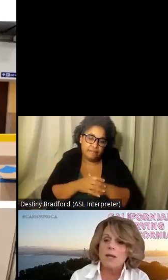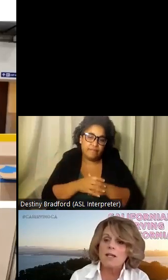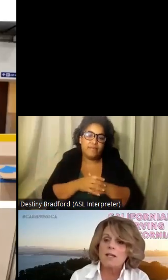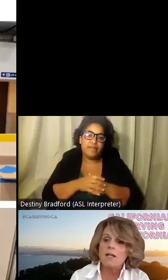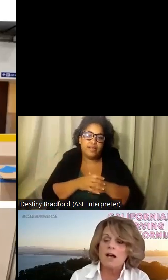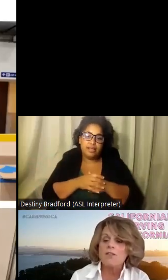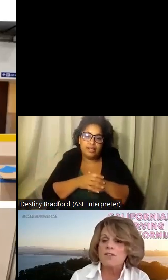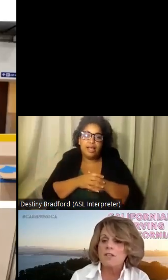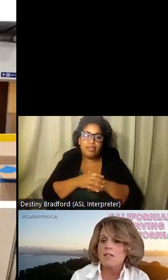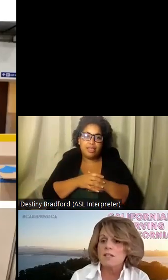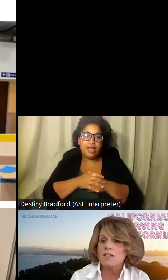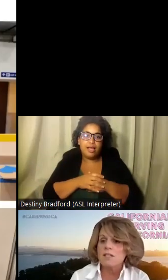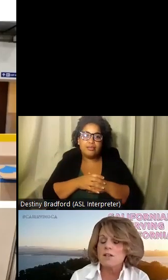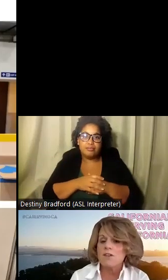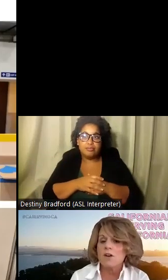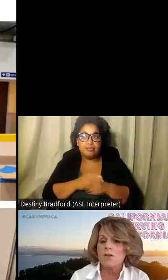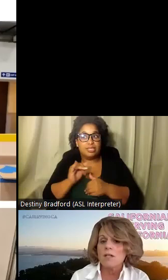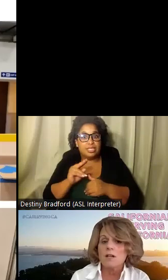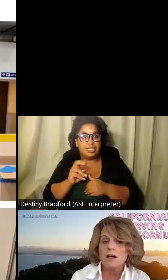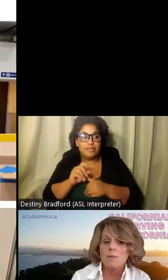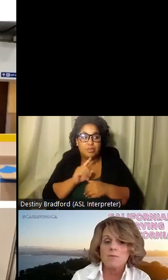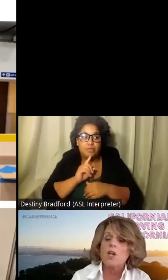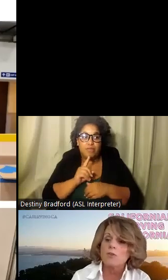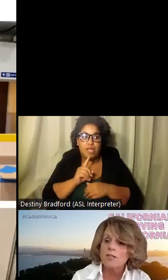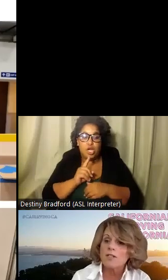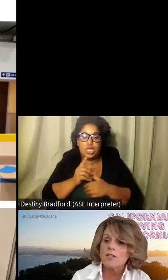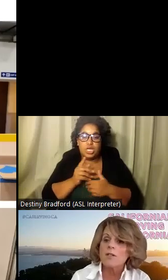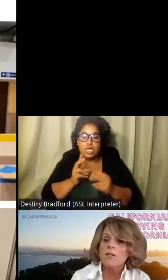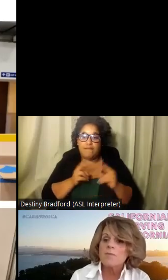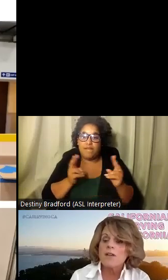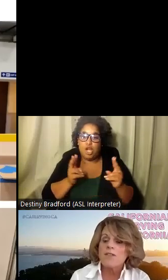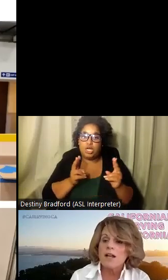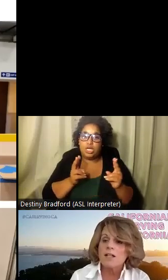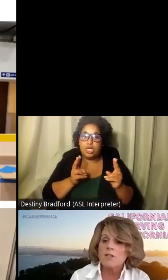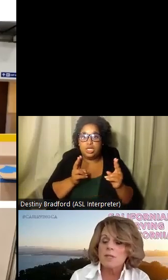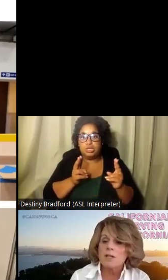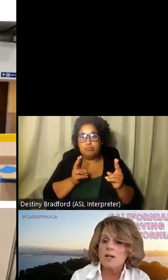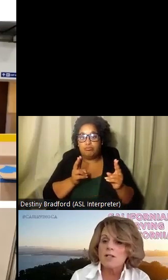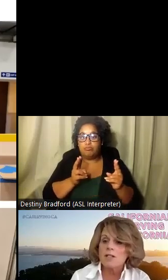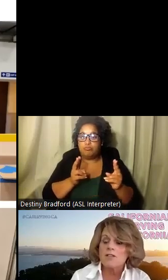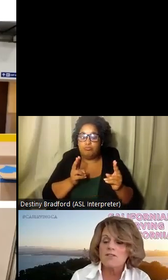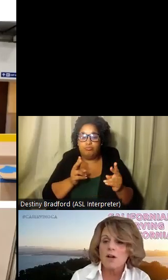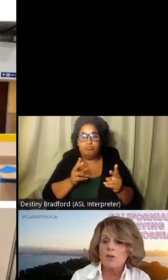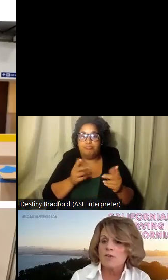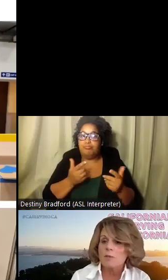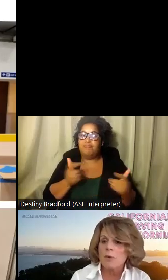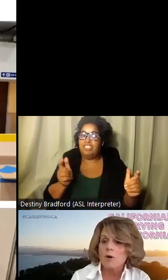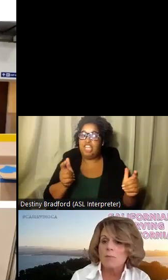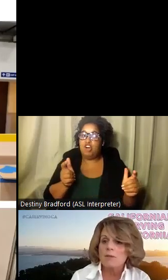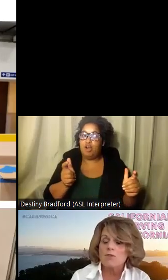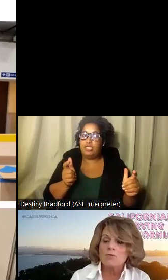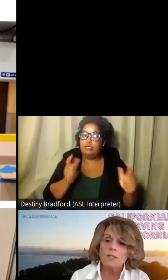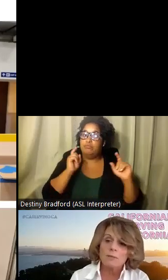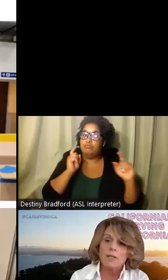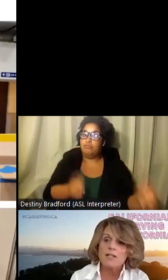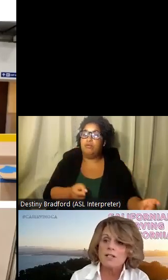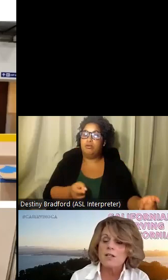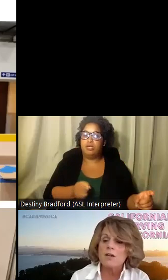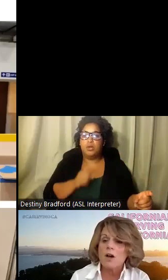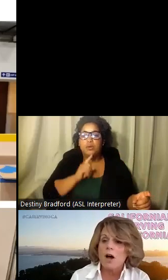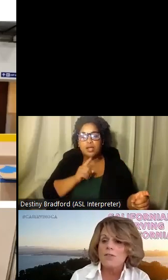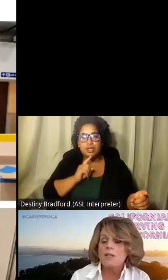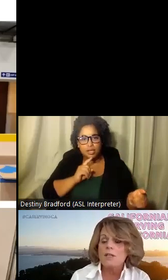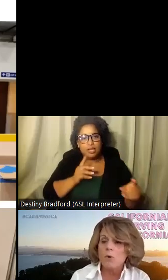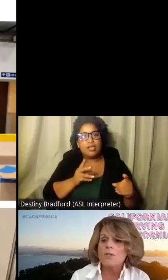that we're paying, I think, is very generous, and that is because the value the department is really